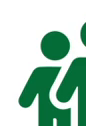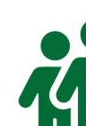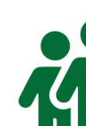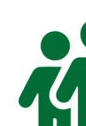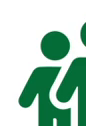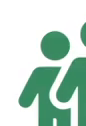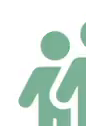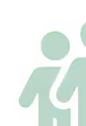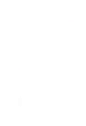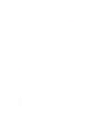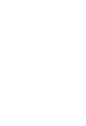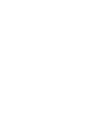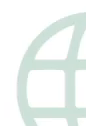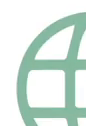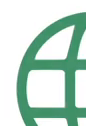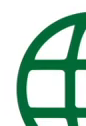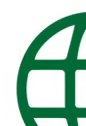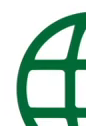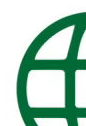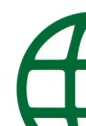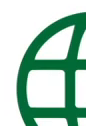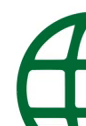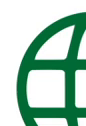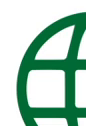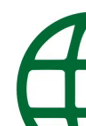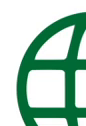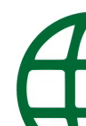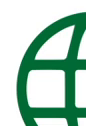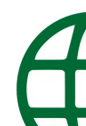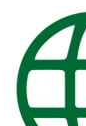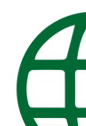No. Okay, it's not today, but I thought I saw one when I went. Okay, yeah.